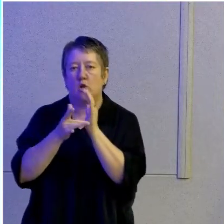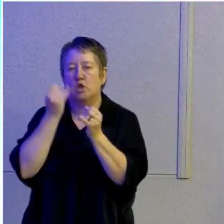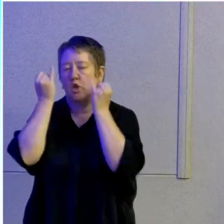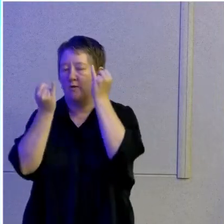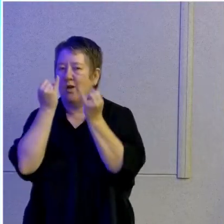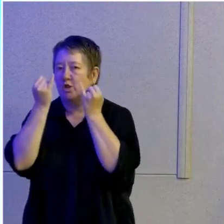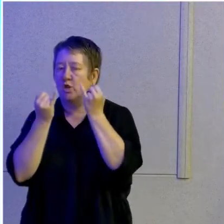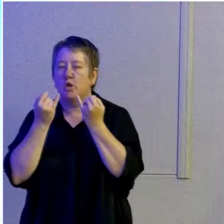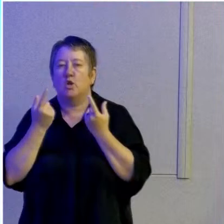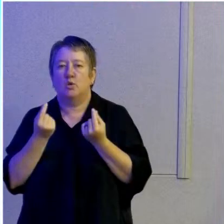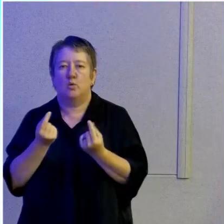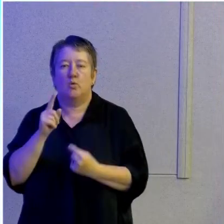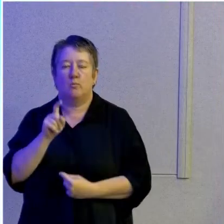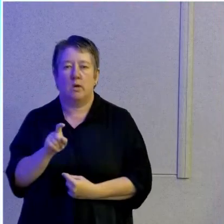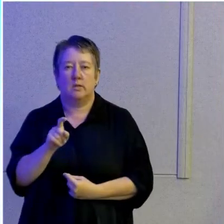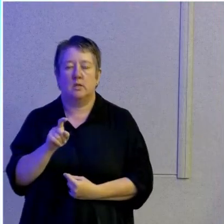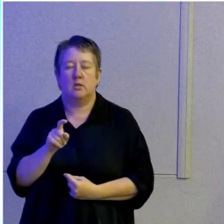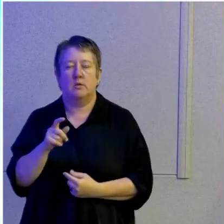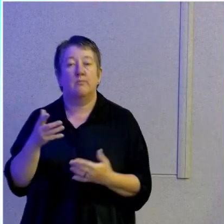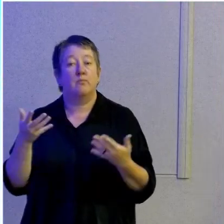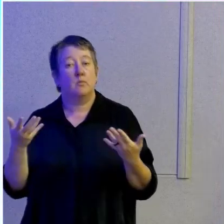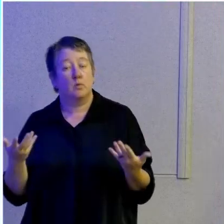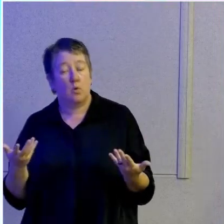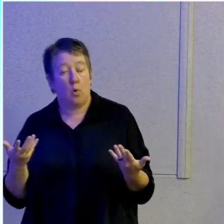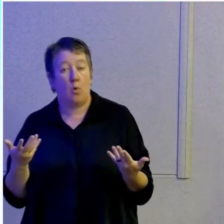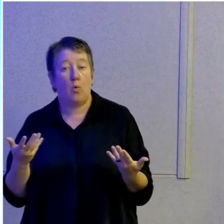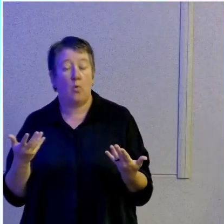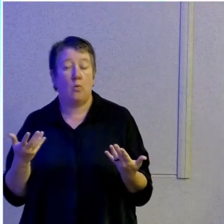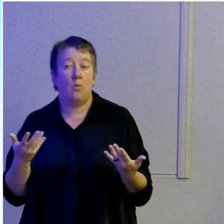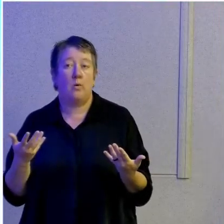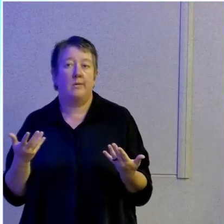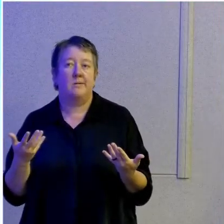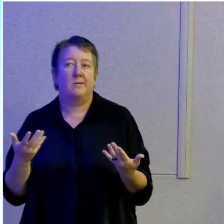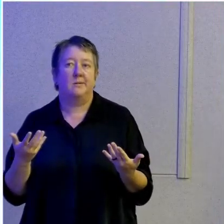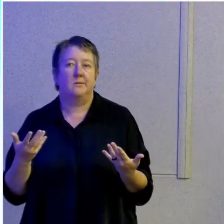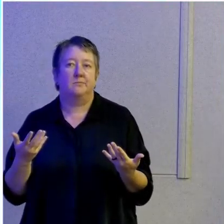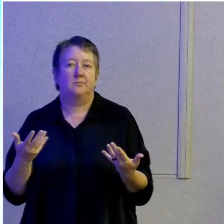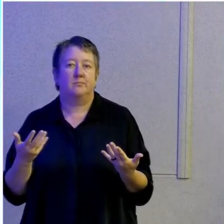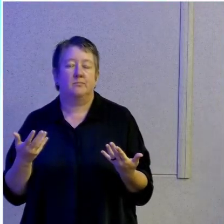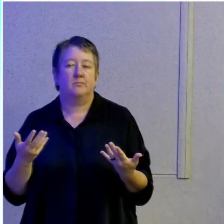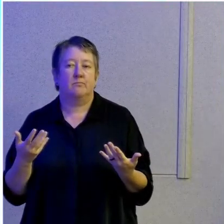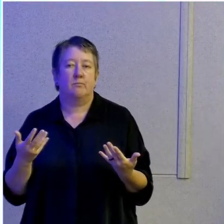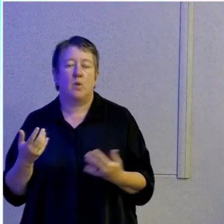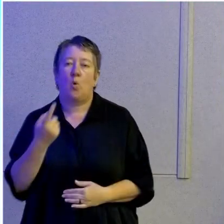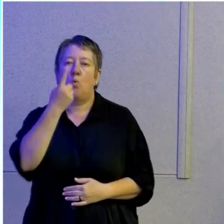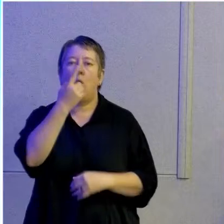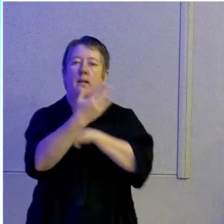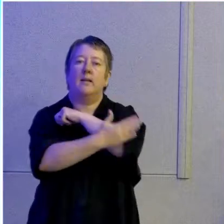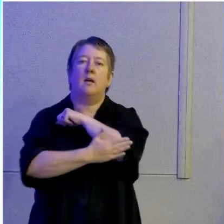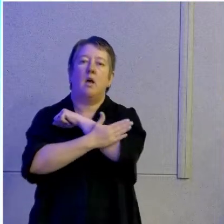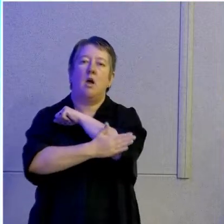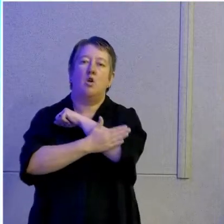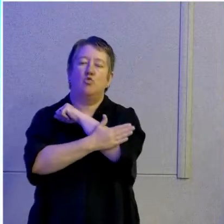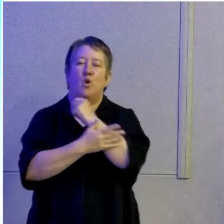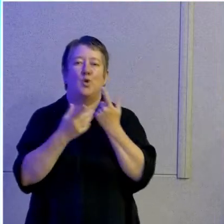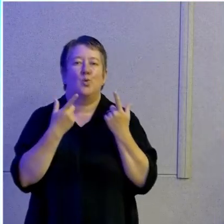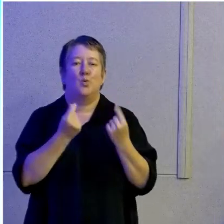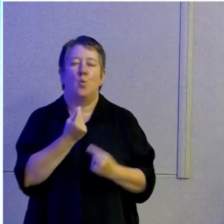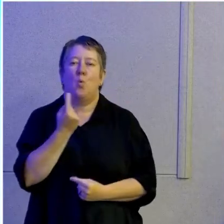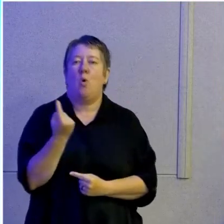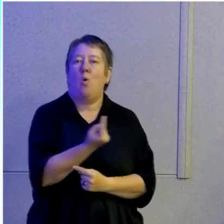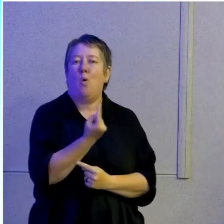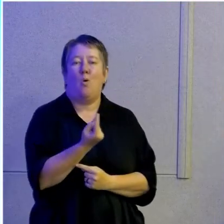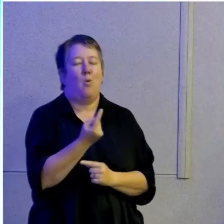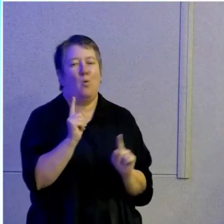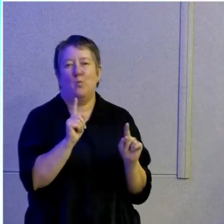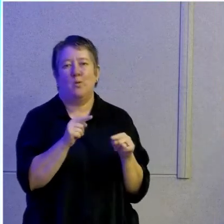there is convenience in the view that one country cannot do it alone if there